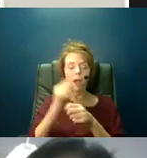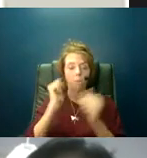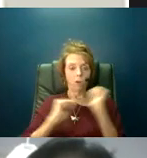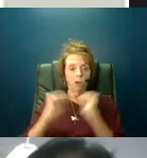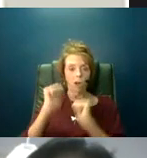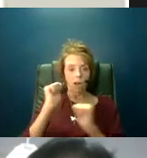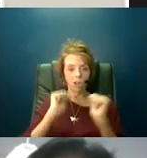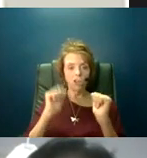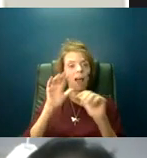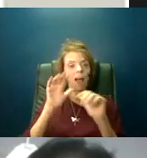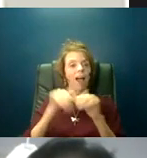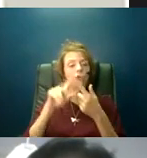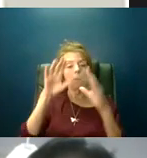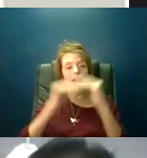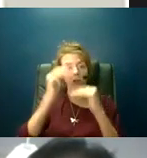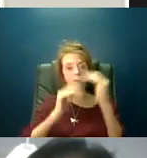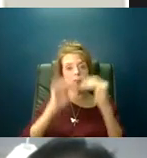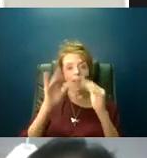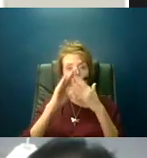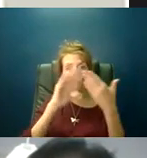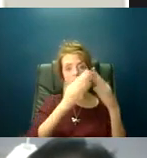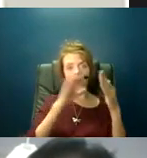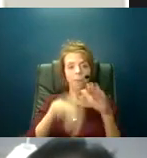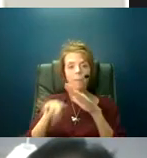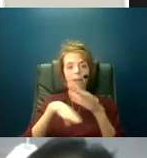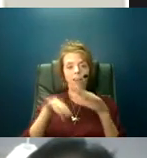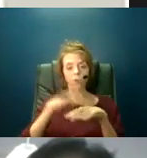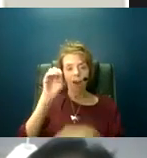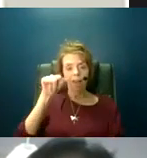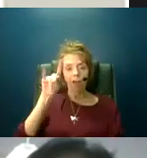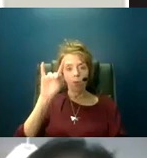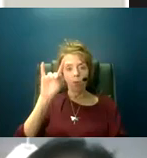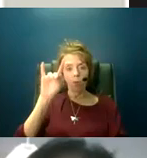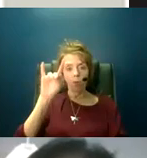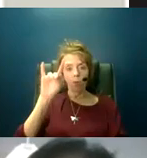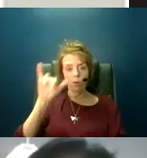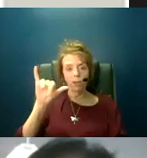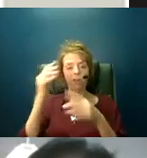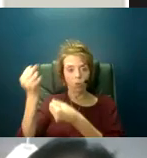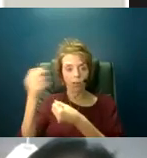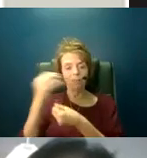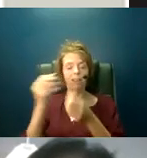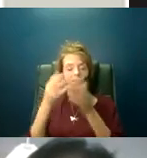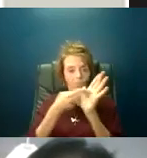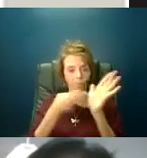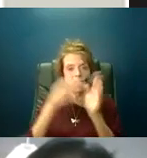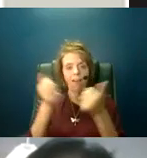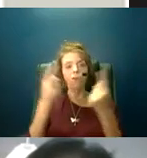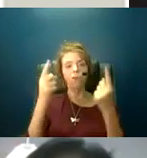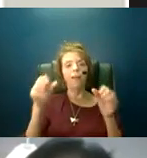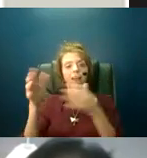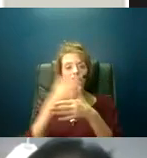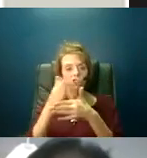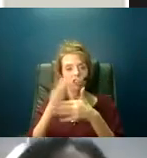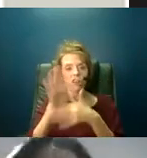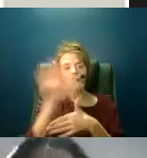build that community based on equity, trust, and candor so that everybody can share their ideas, everybody can